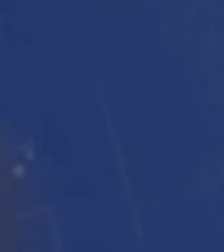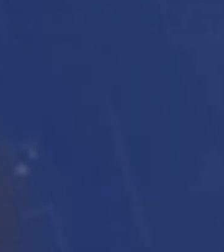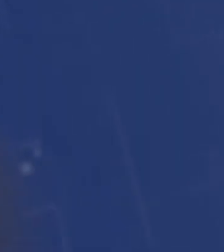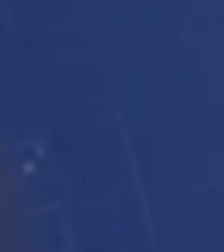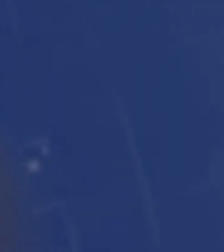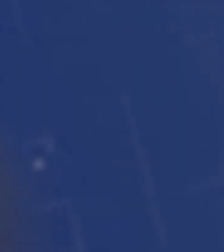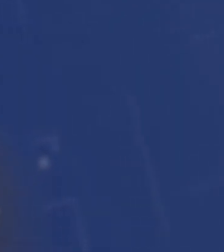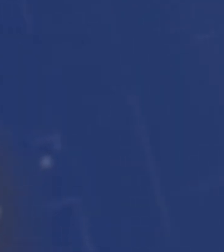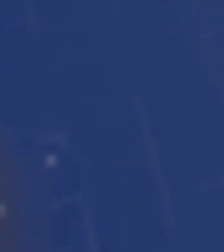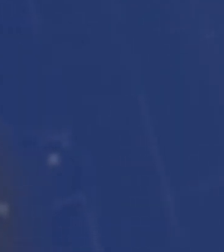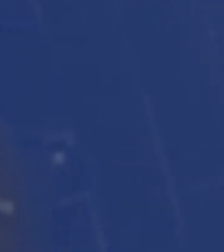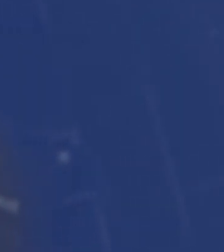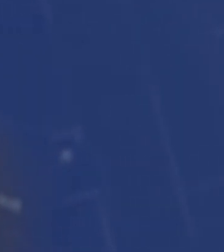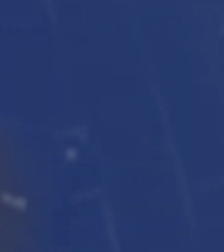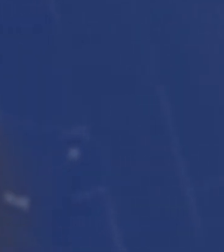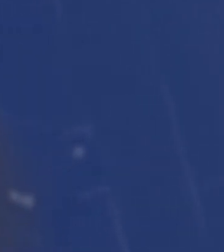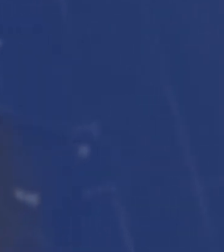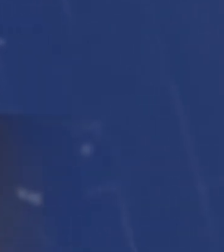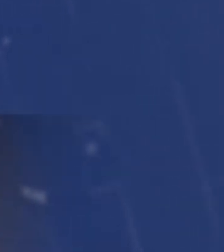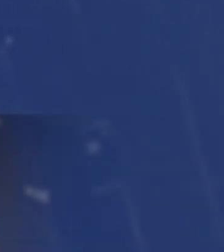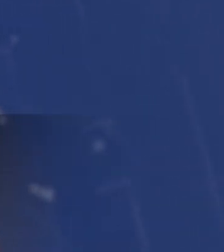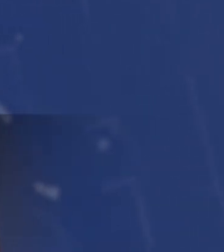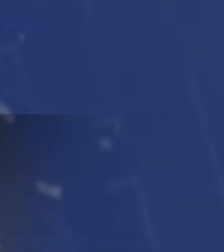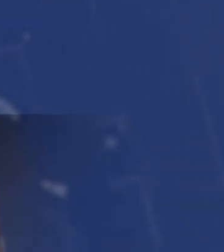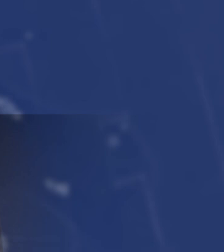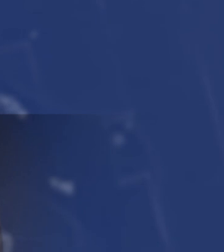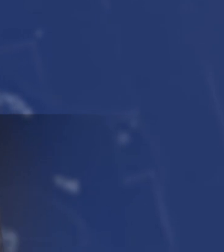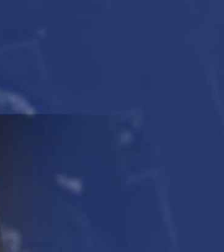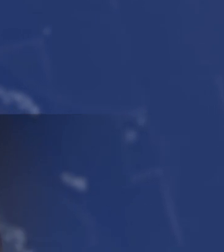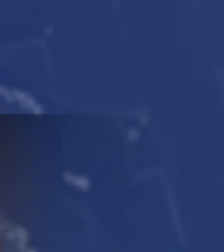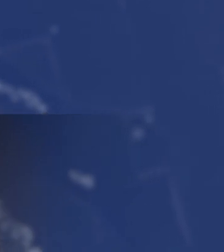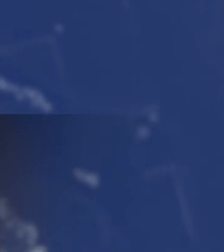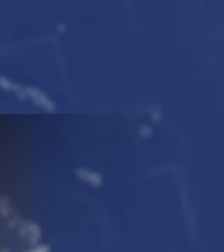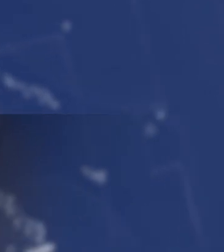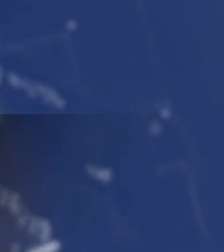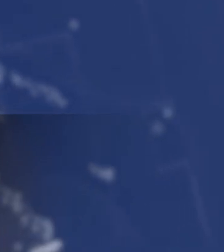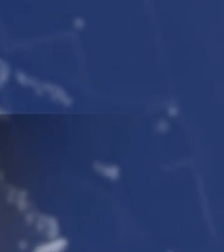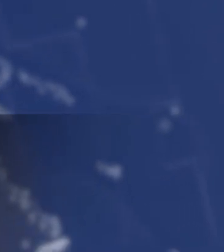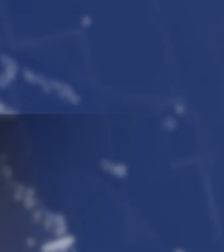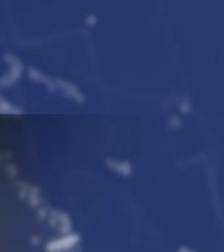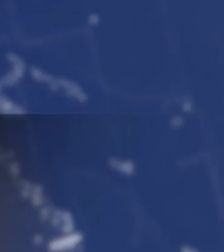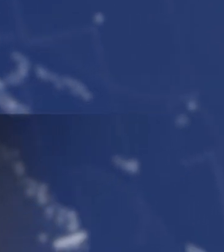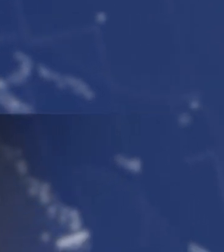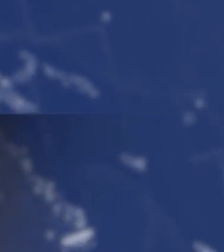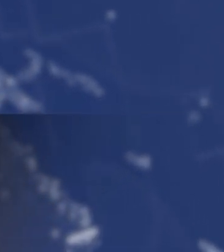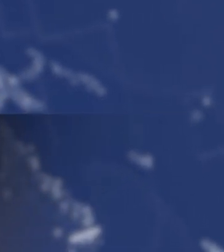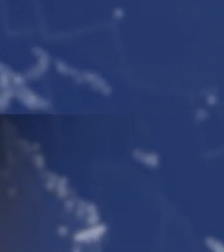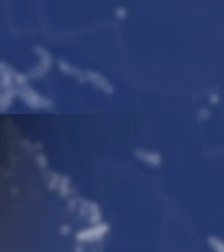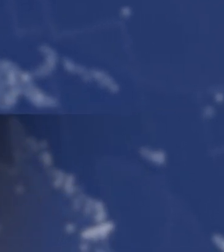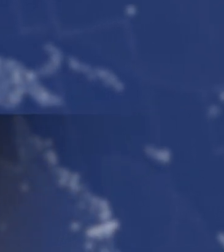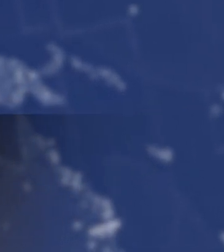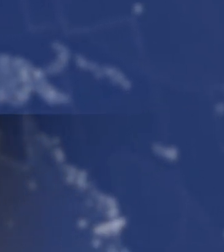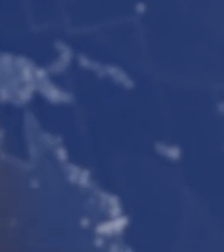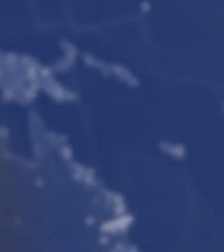Just one touch. That's all the woman asked for. And in response to that cry of faith, Christ was willing to take away all her